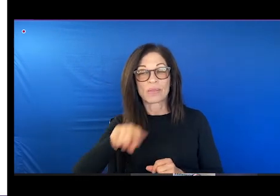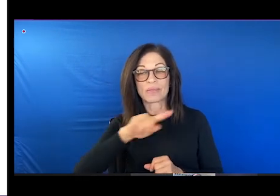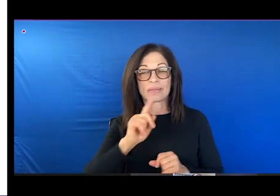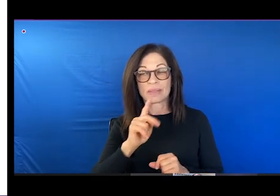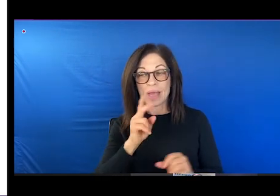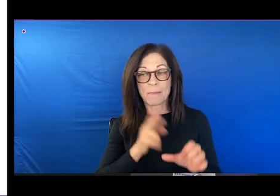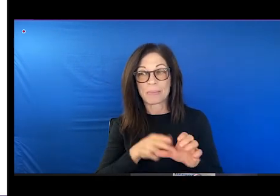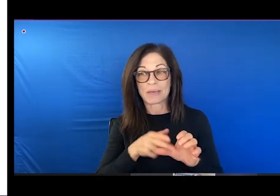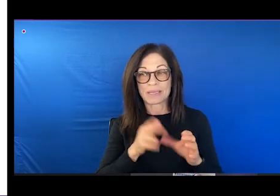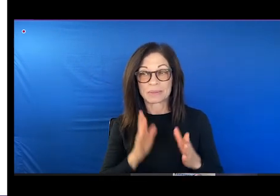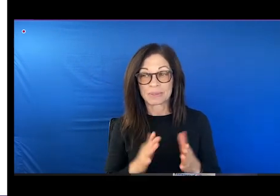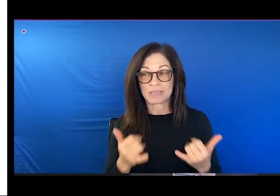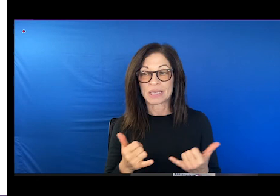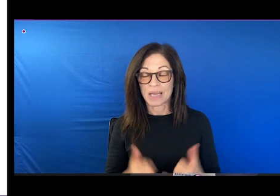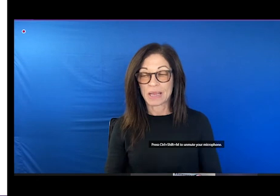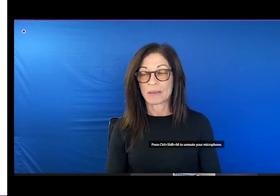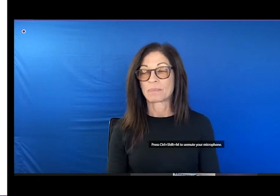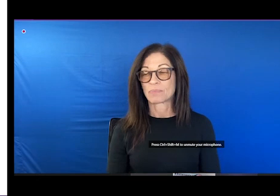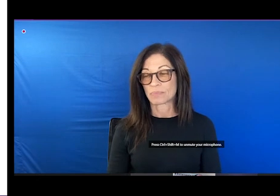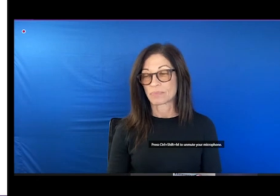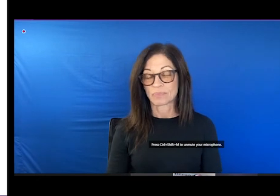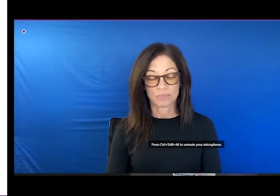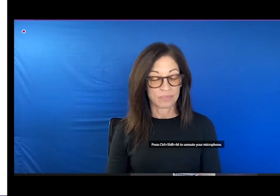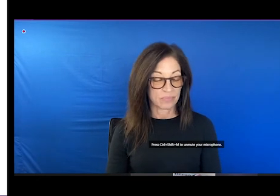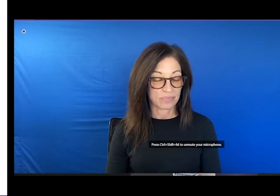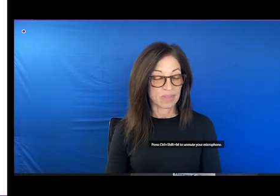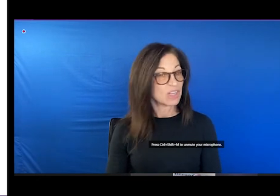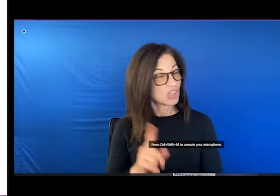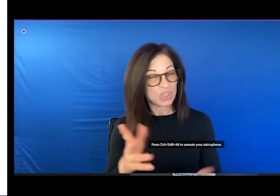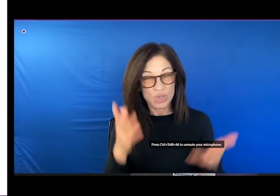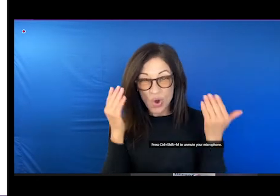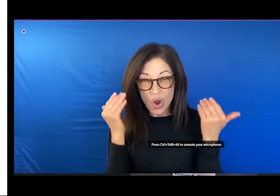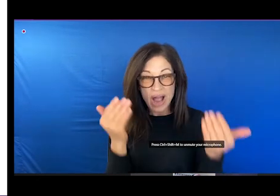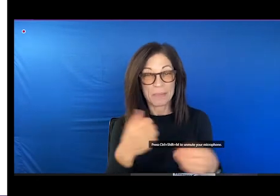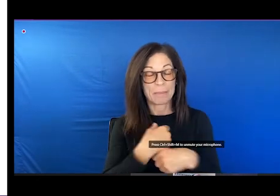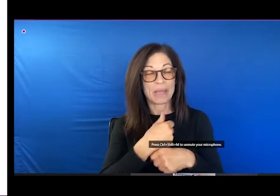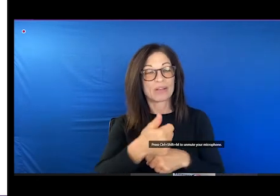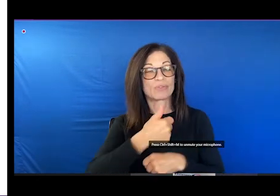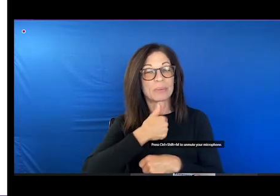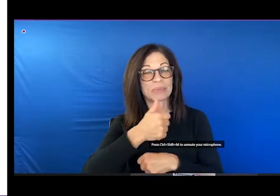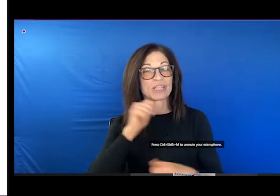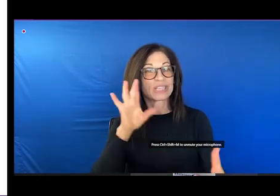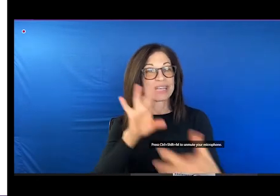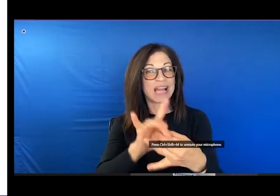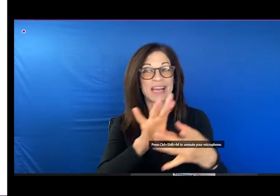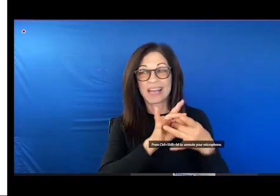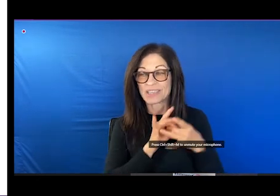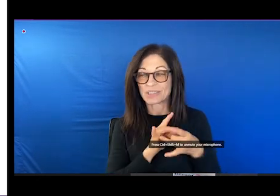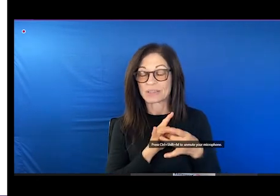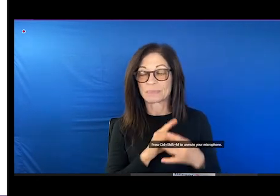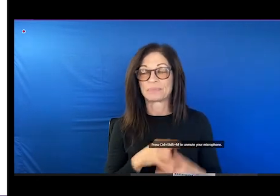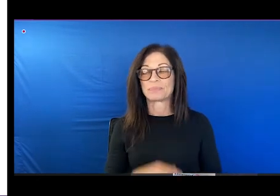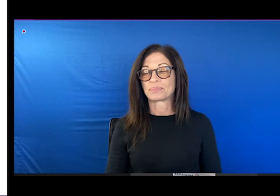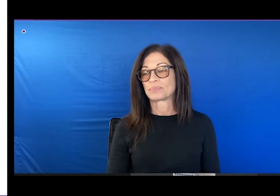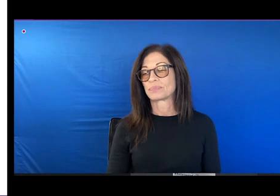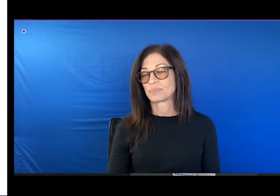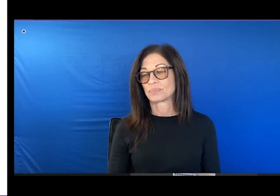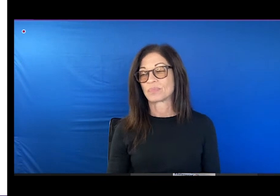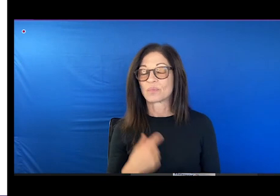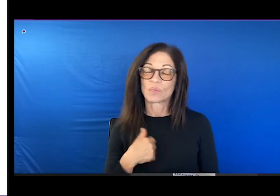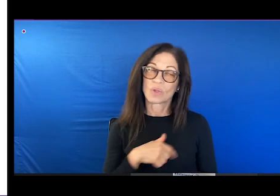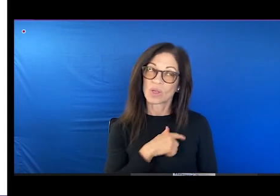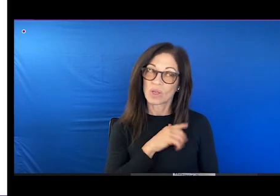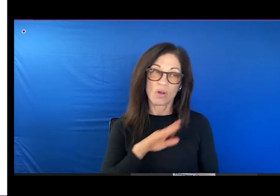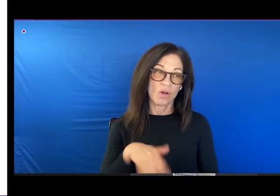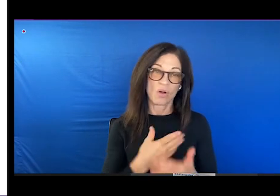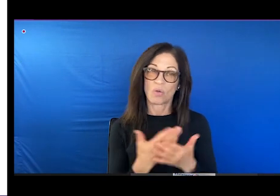to leave our participants with today? Just go out and make those transportation connections.